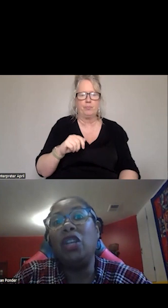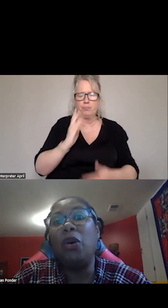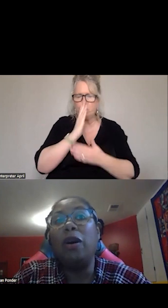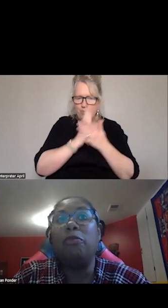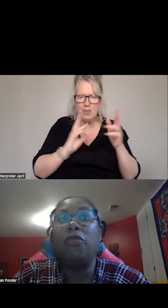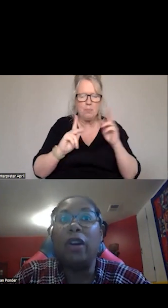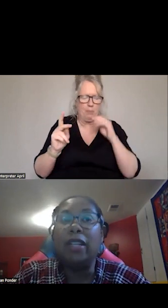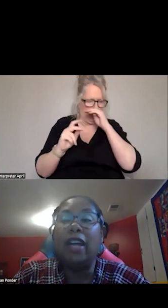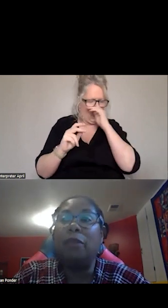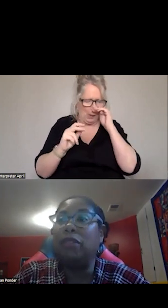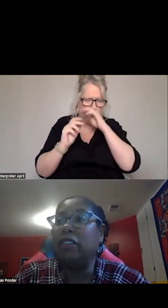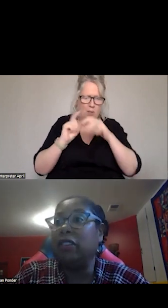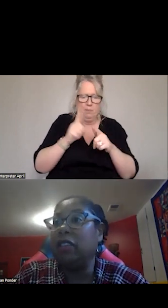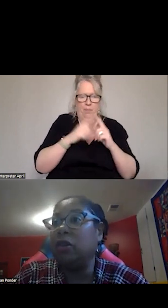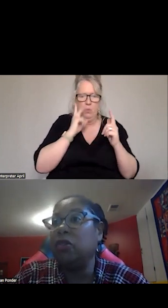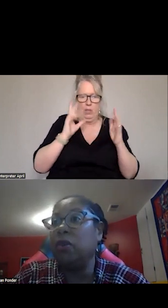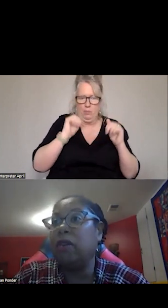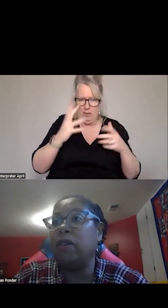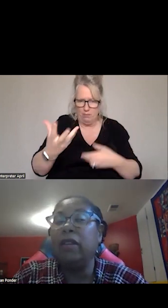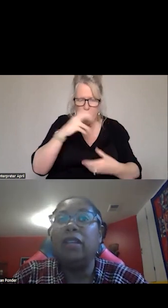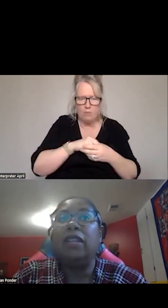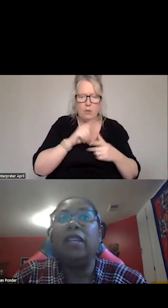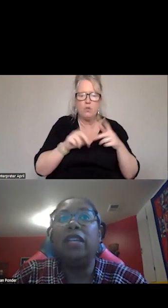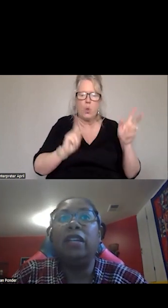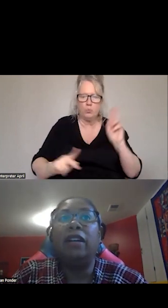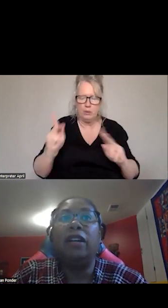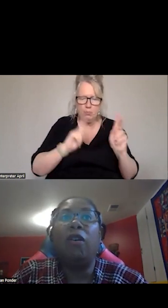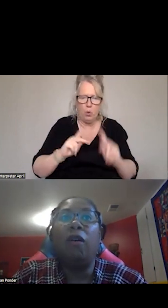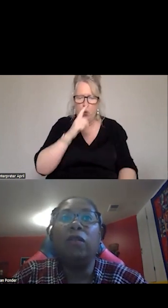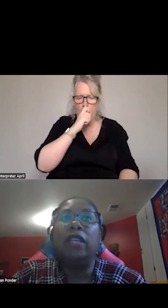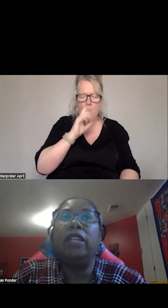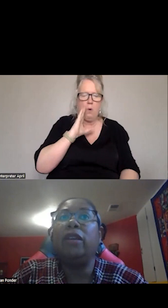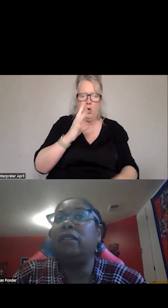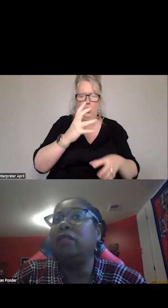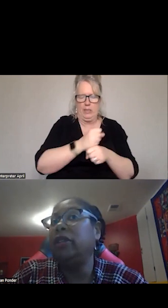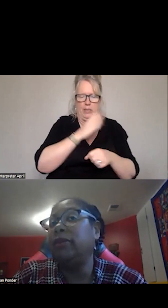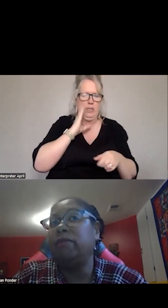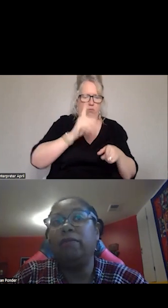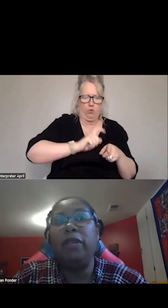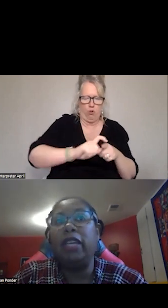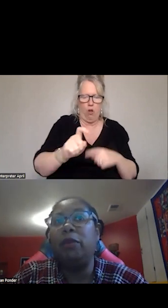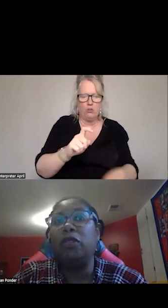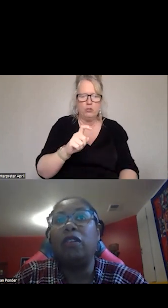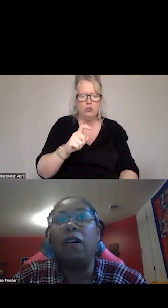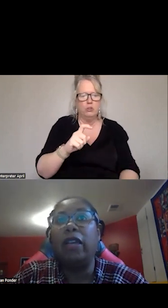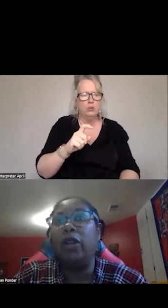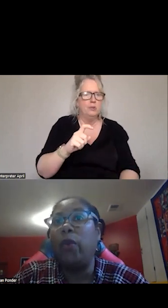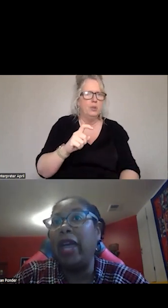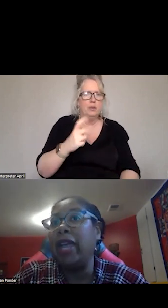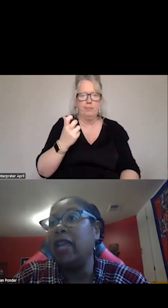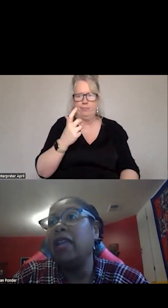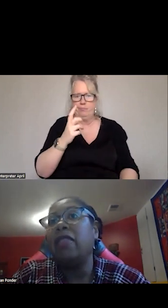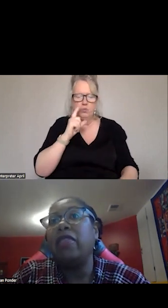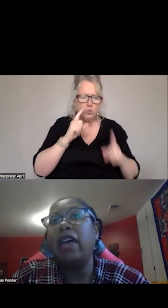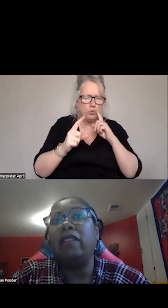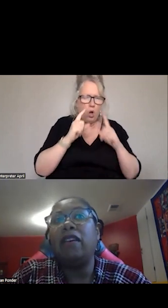need to know up front, particularly those who are getting calls in, being able to talk in a